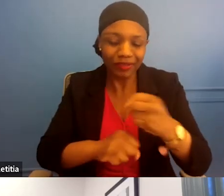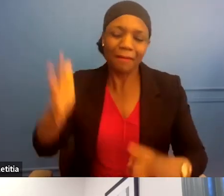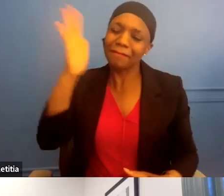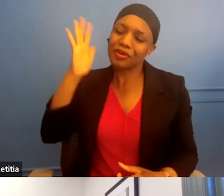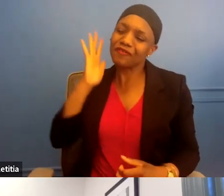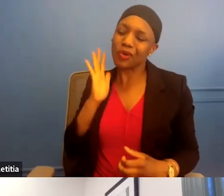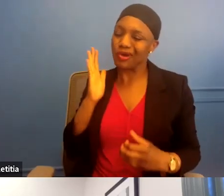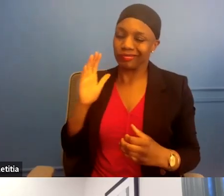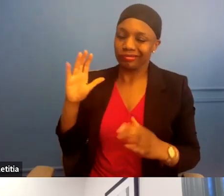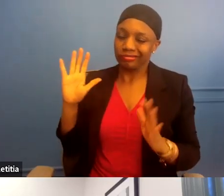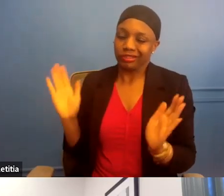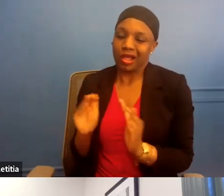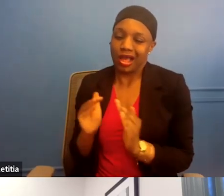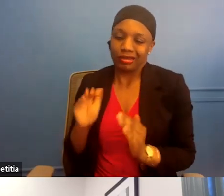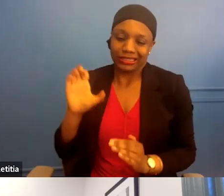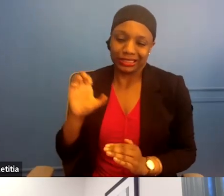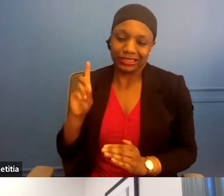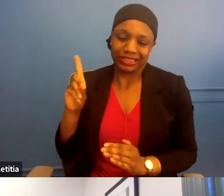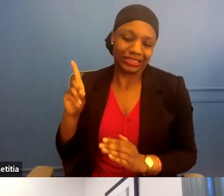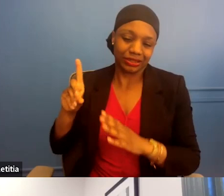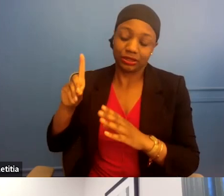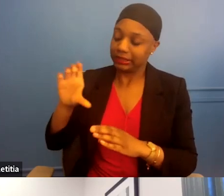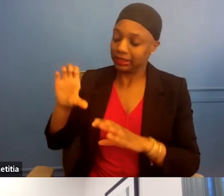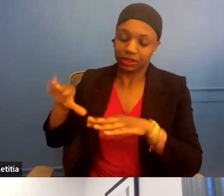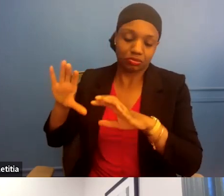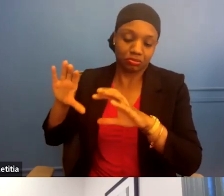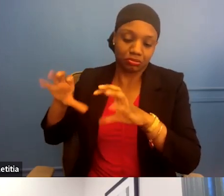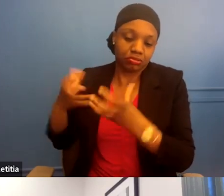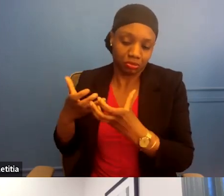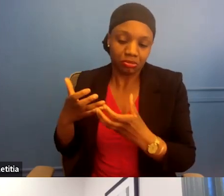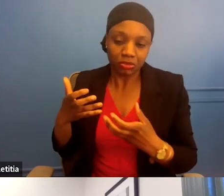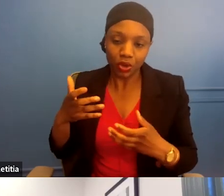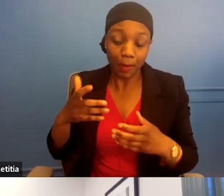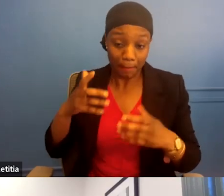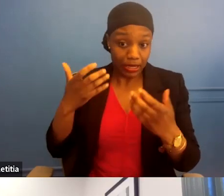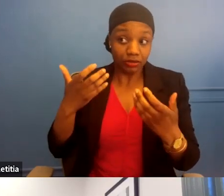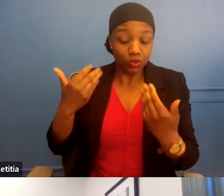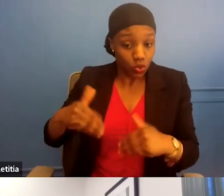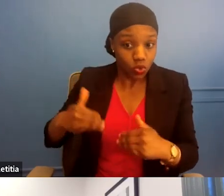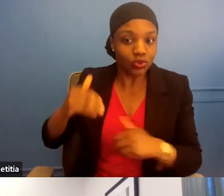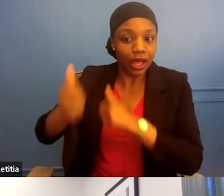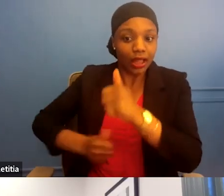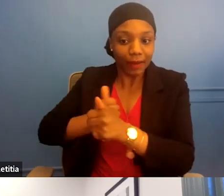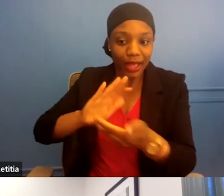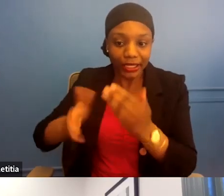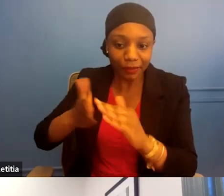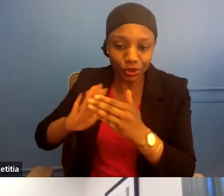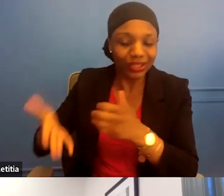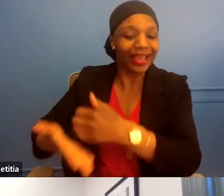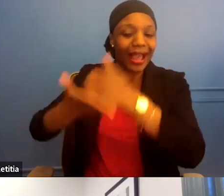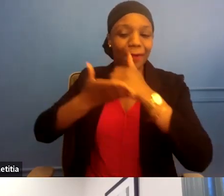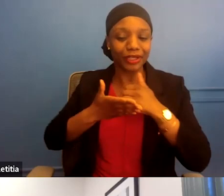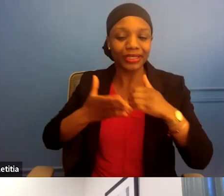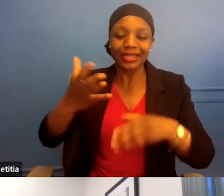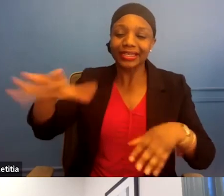I was at Mount Holyoke. And so I leaned on the alum community back then, and they really helped me and gave me some internships, like